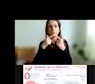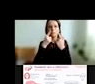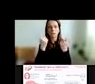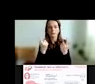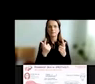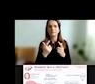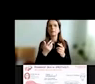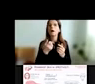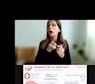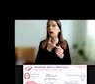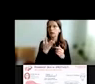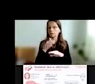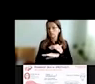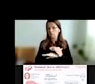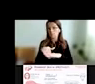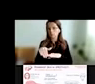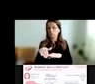Just to